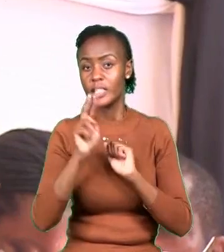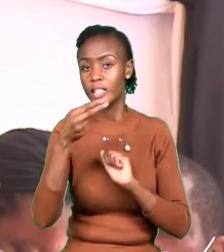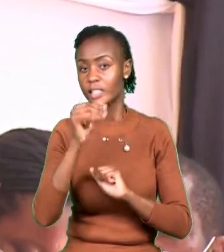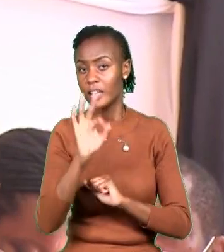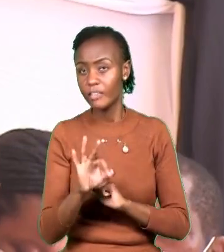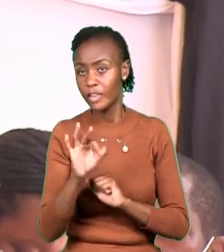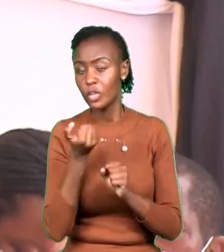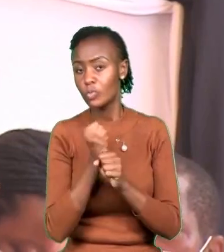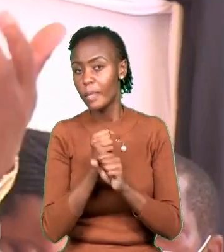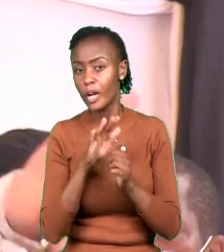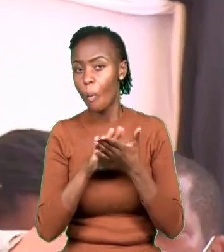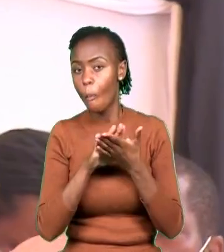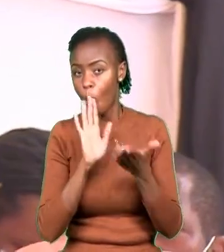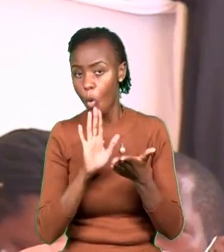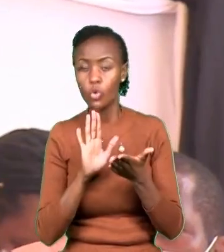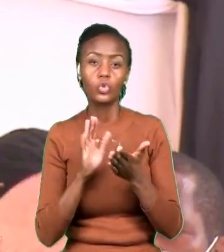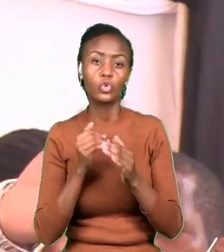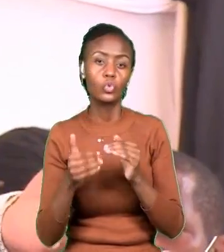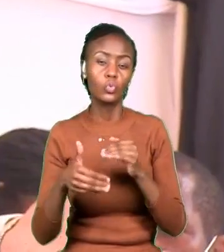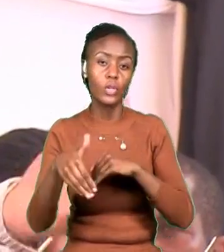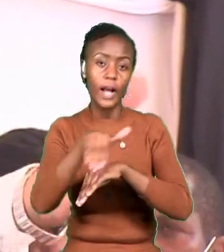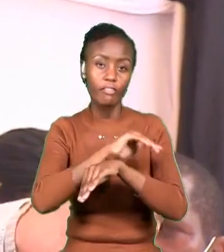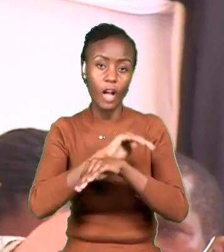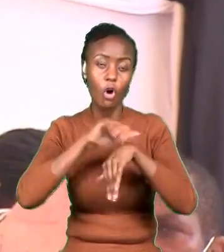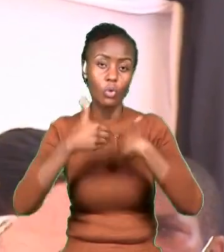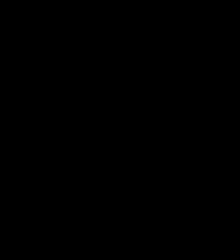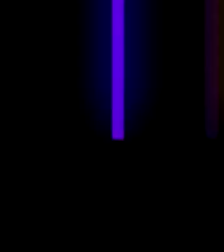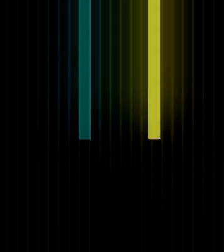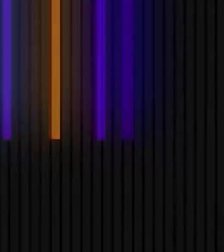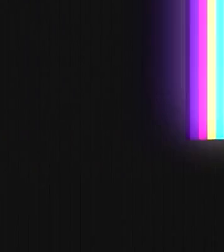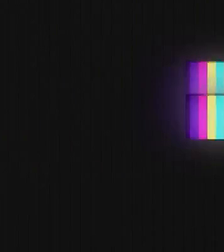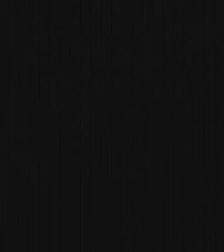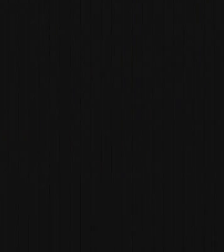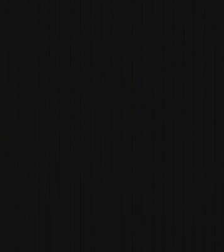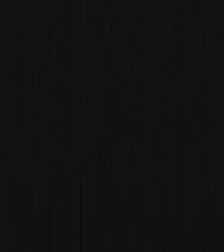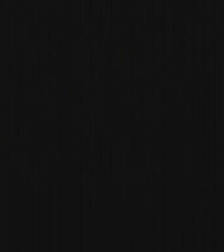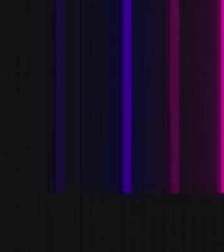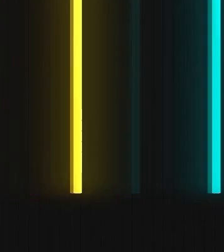and make it more effective and responsive to the needs of the people of this country.